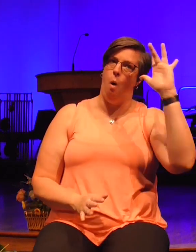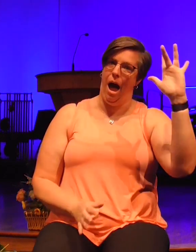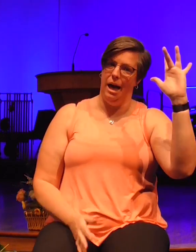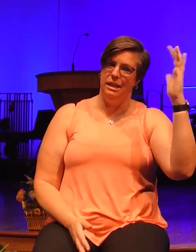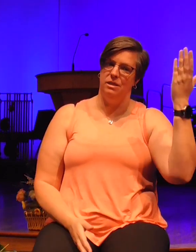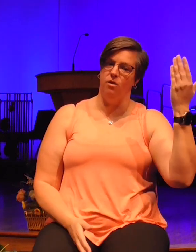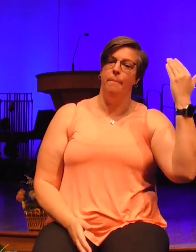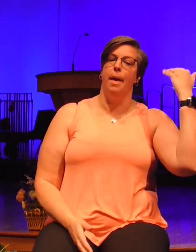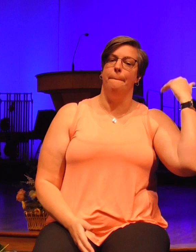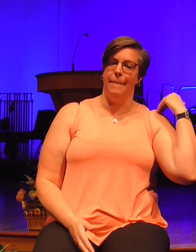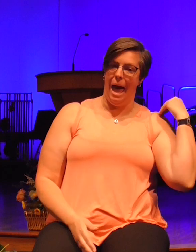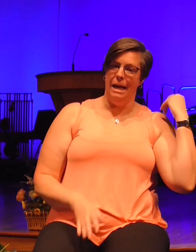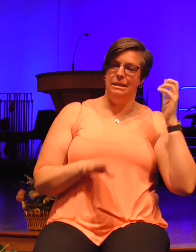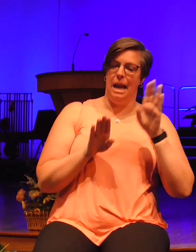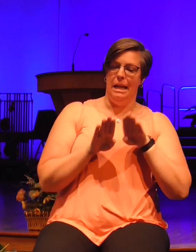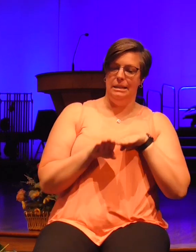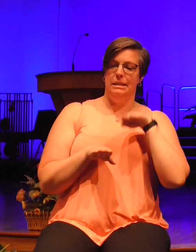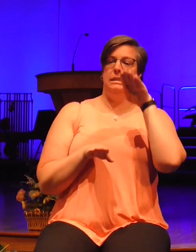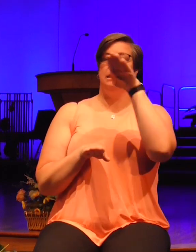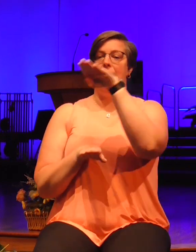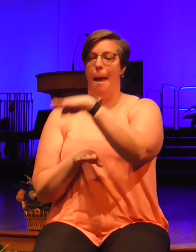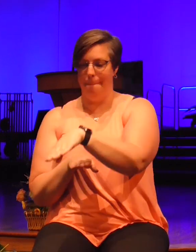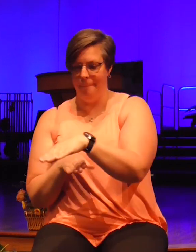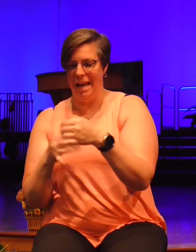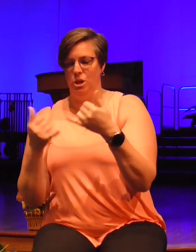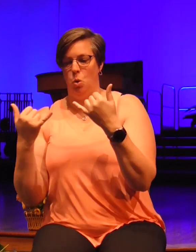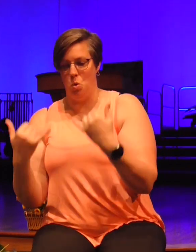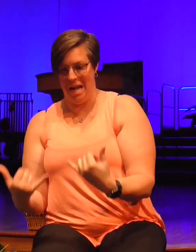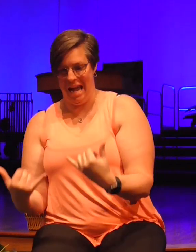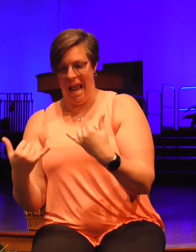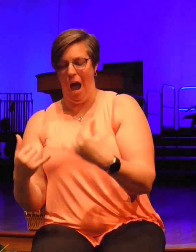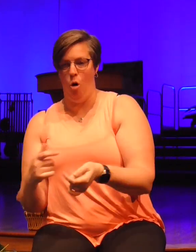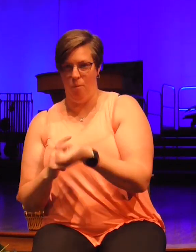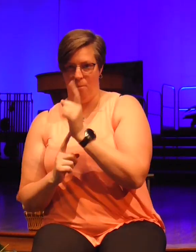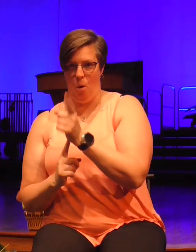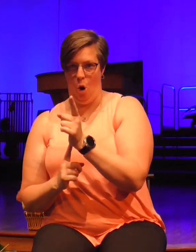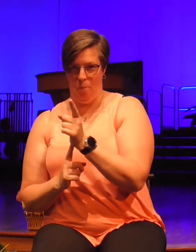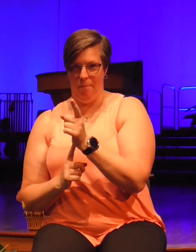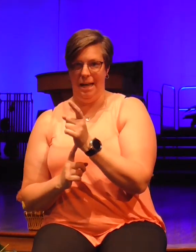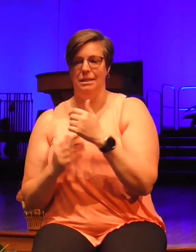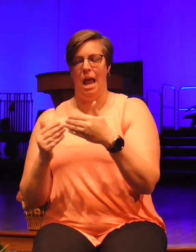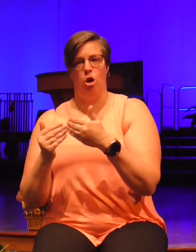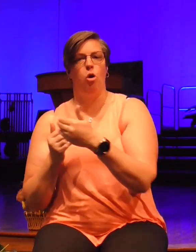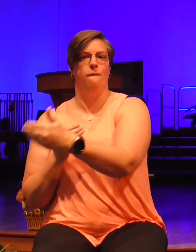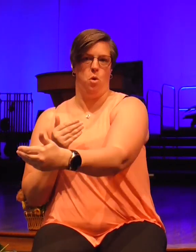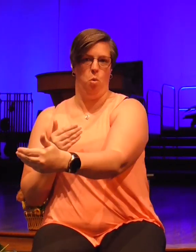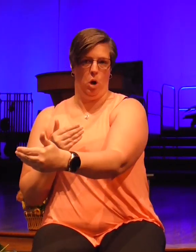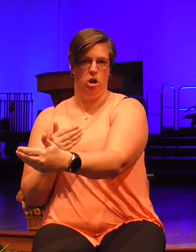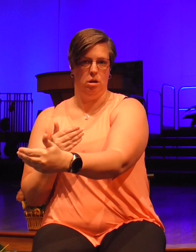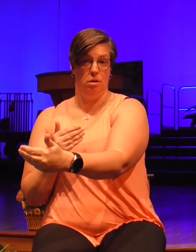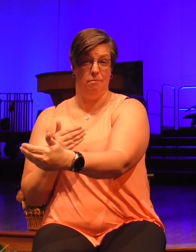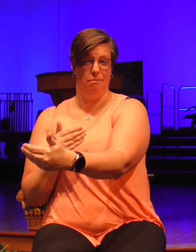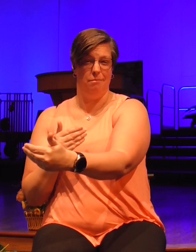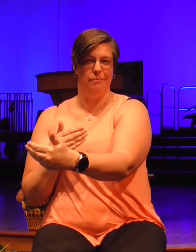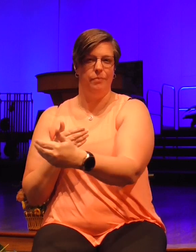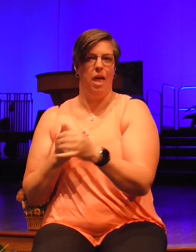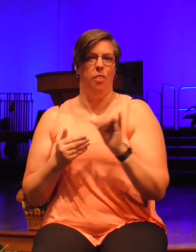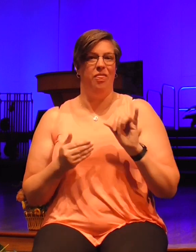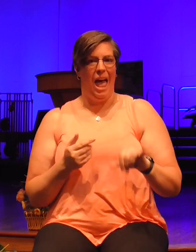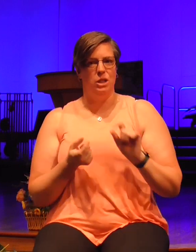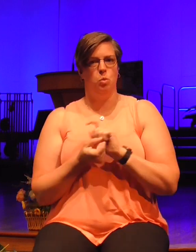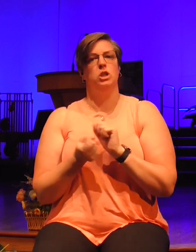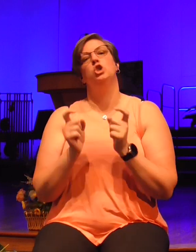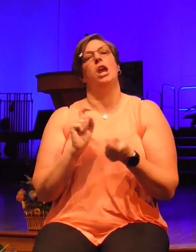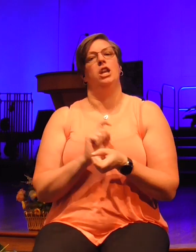it into the now moment and from an empowered place, walk forward. That's what